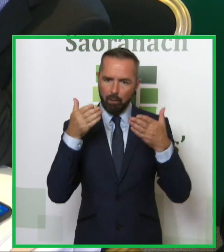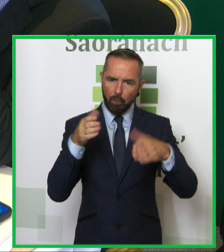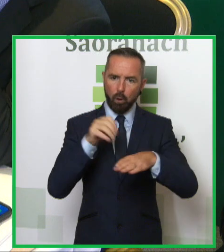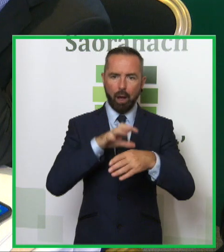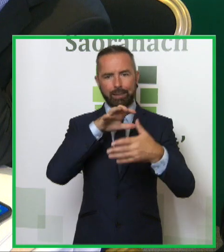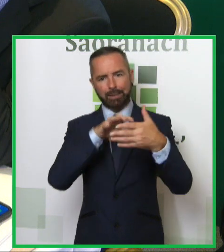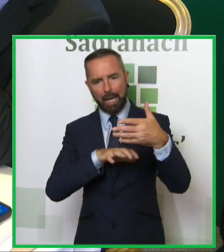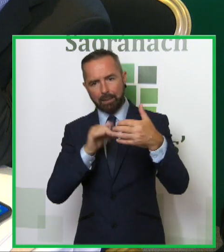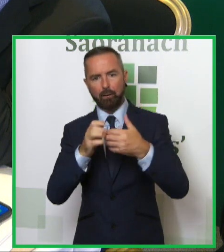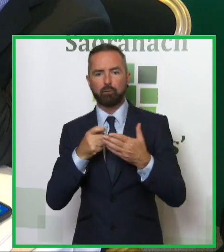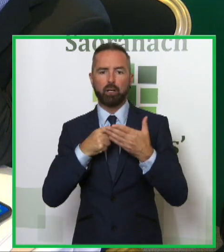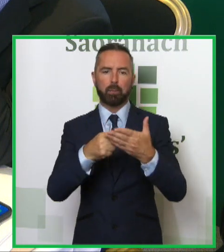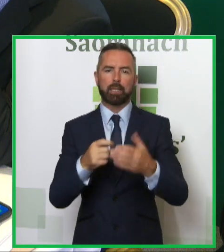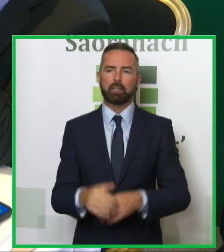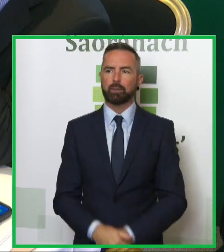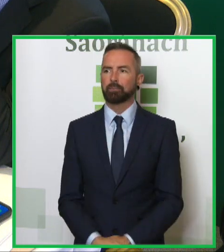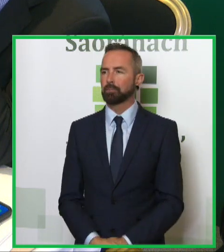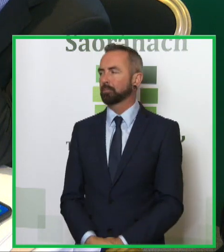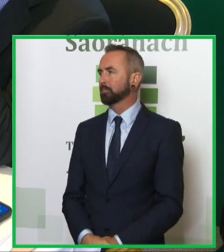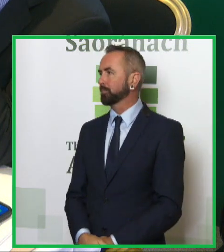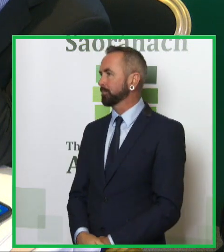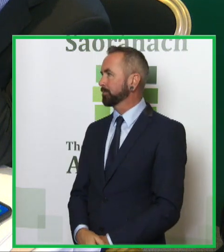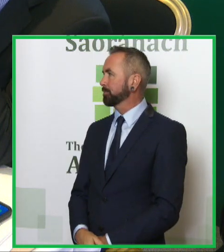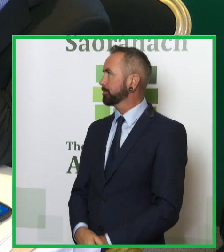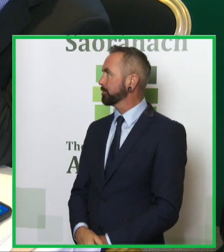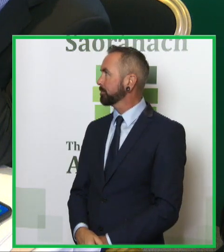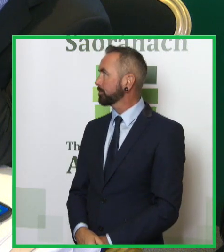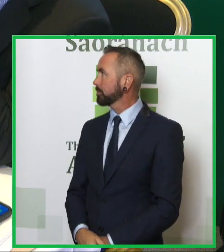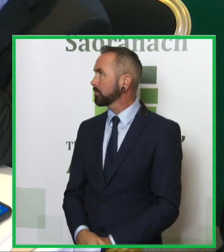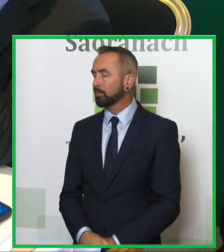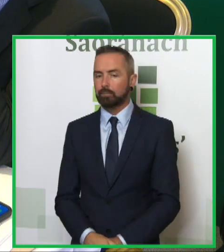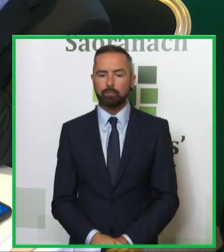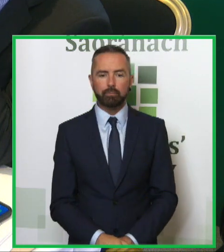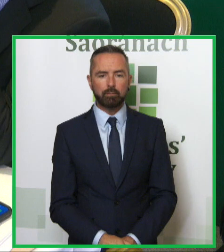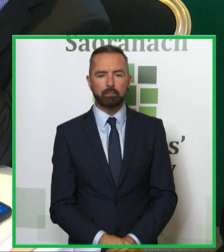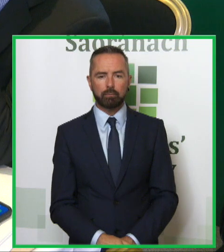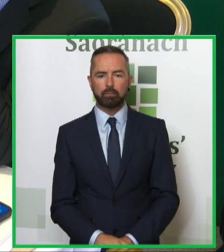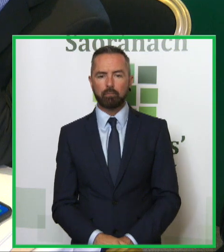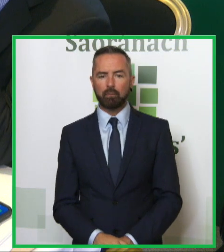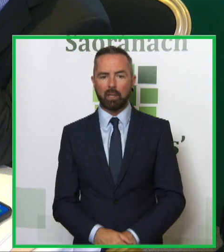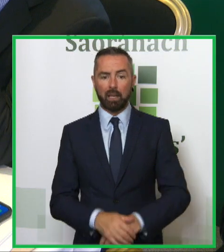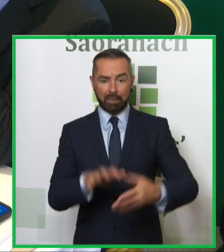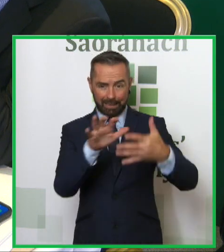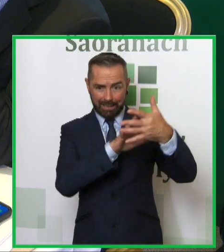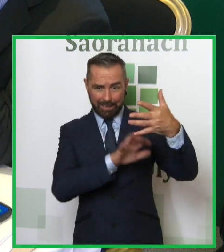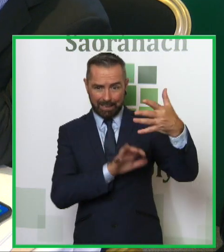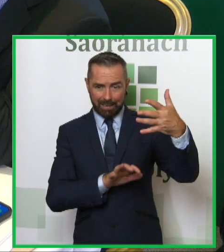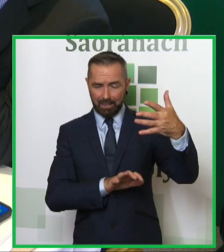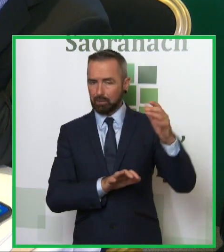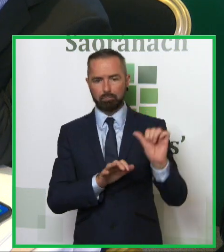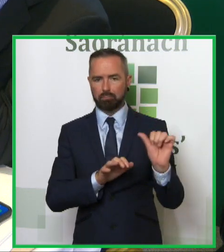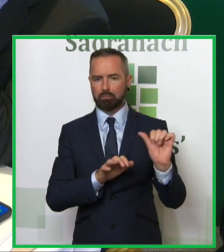text of the recommendation there highlighted in yellow. The explanatory narrative is not the binding recommendation, it's